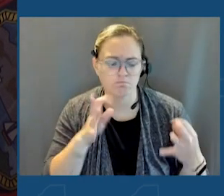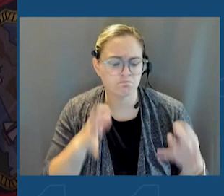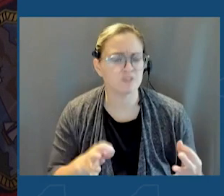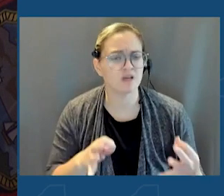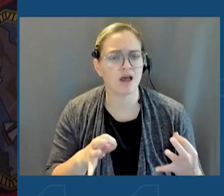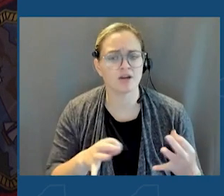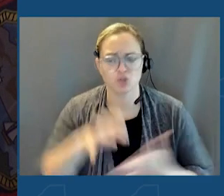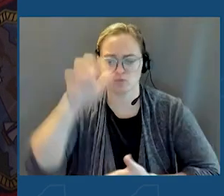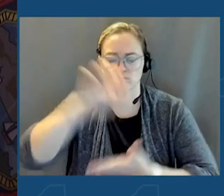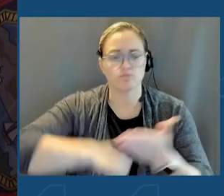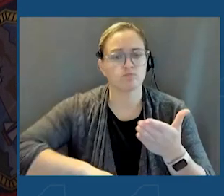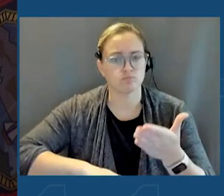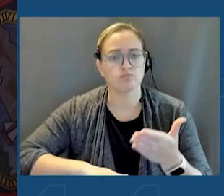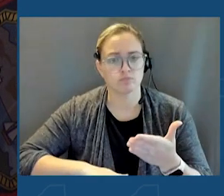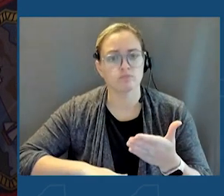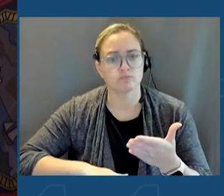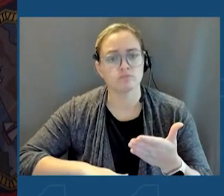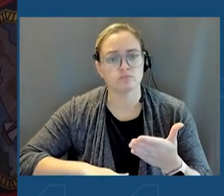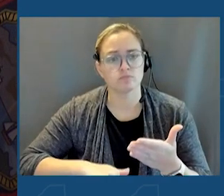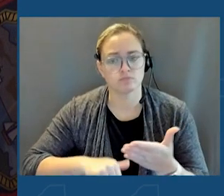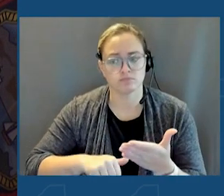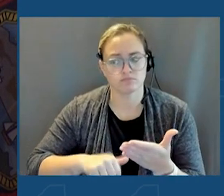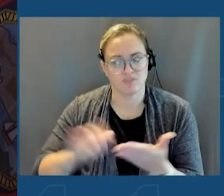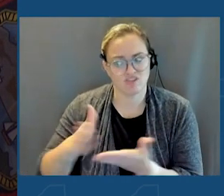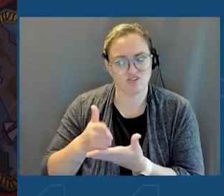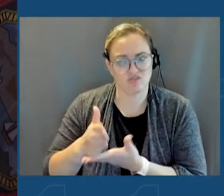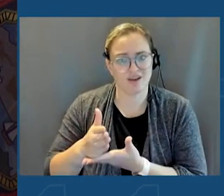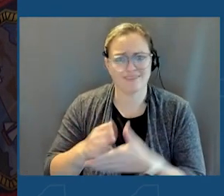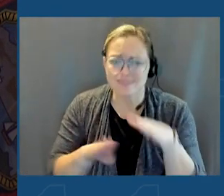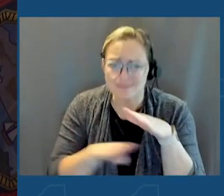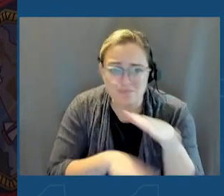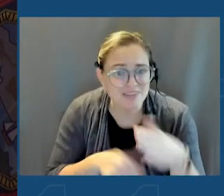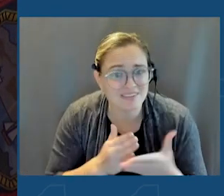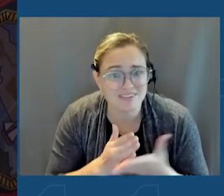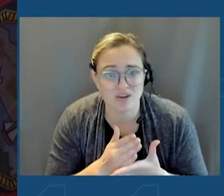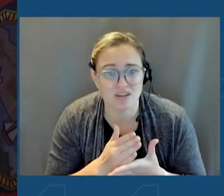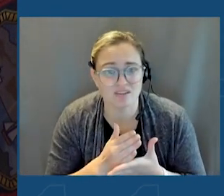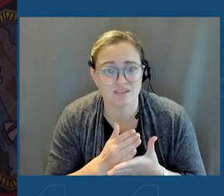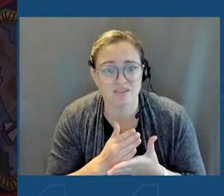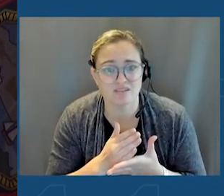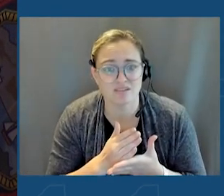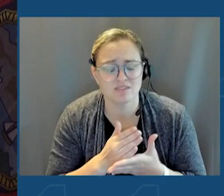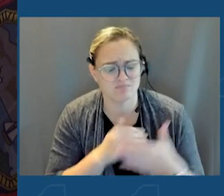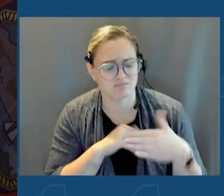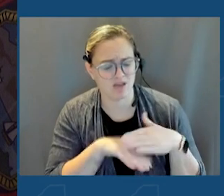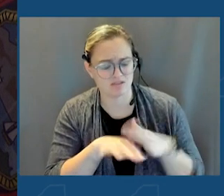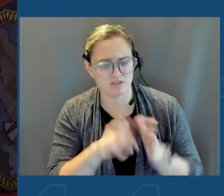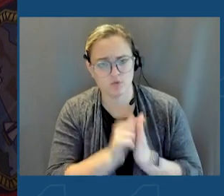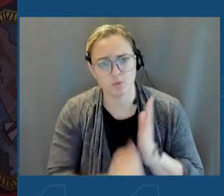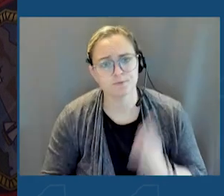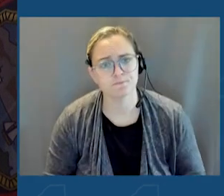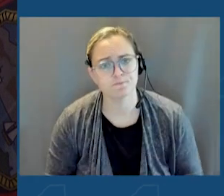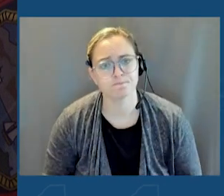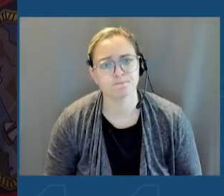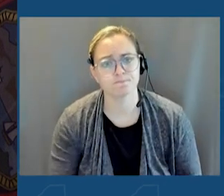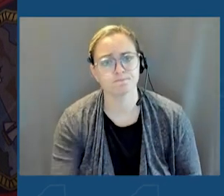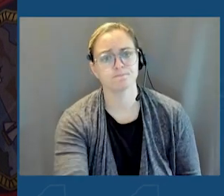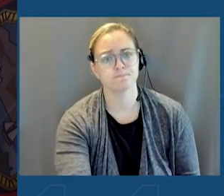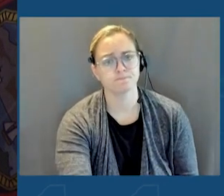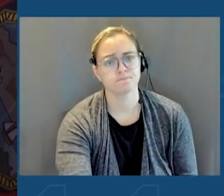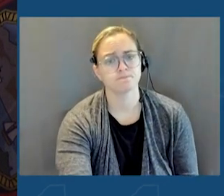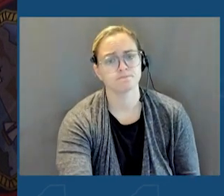women of a right, a fundamental human right, to have access to abortion, and in